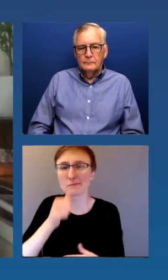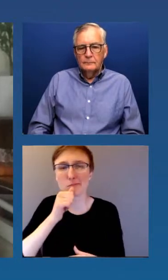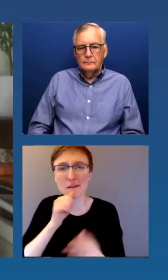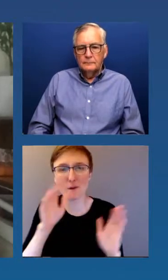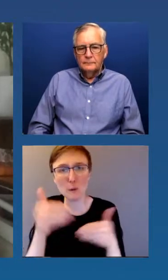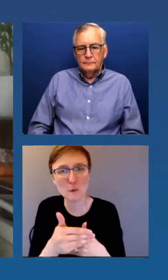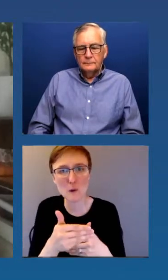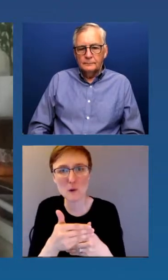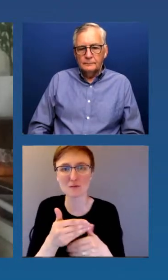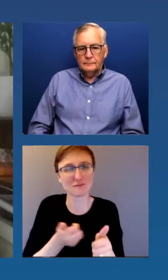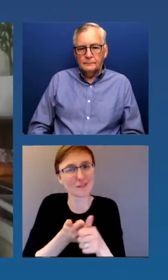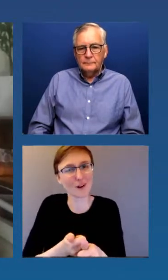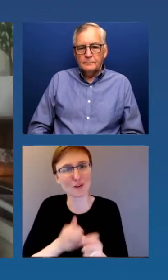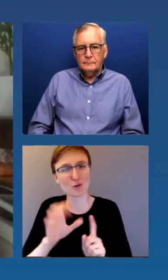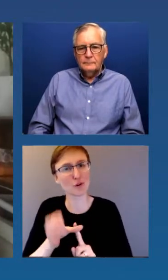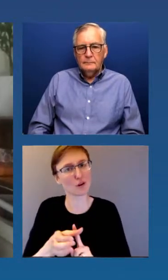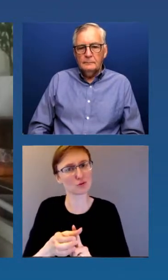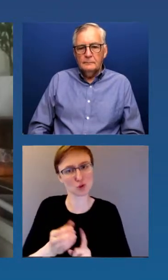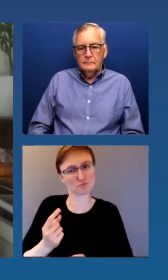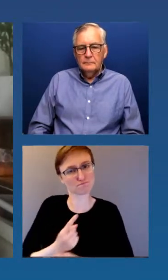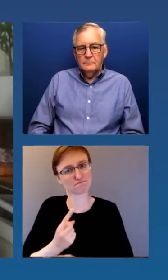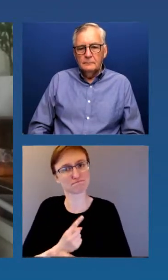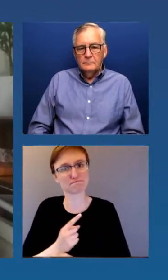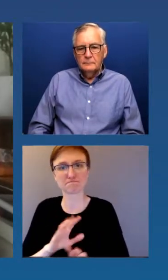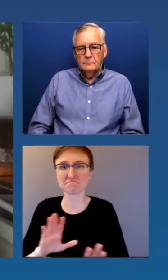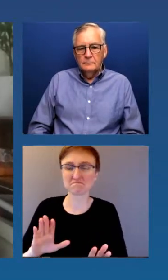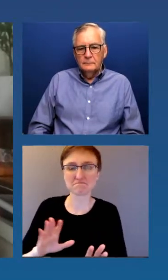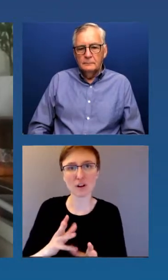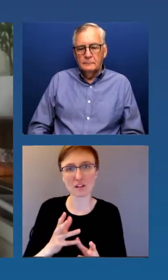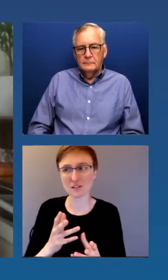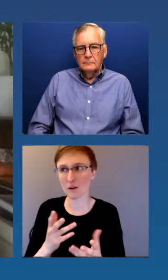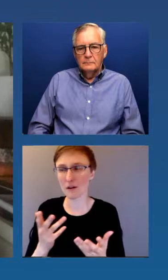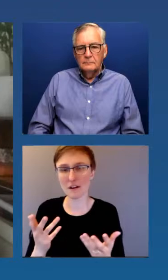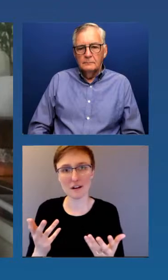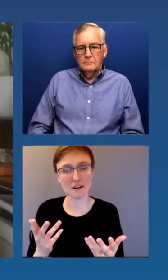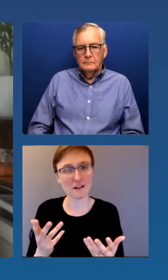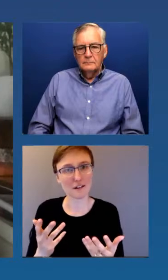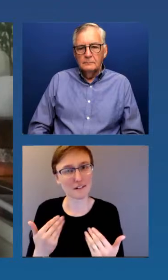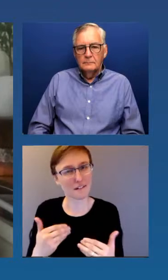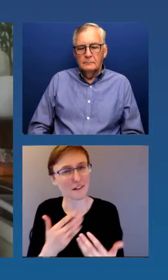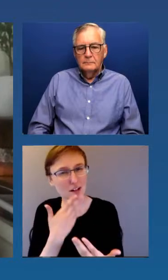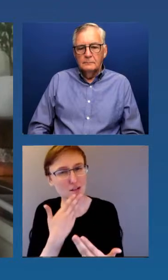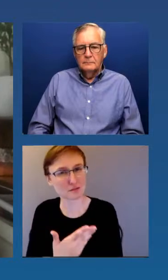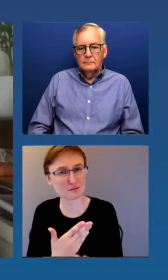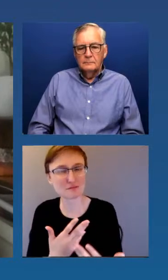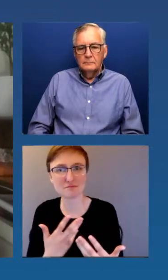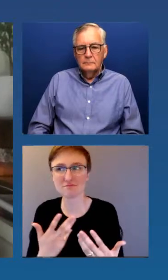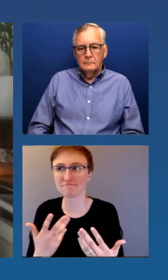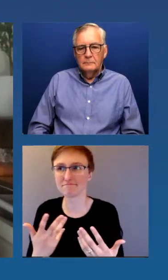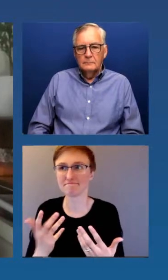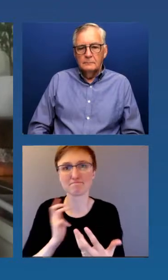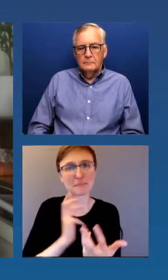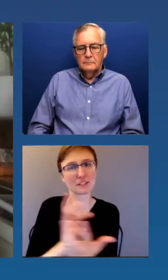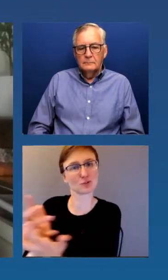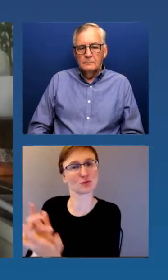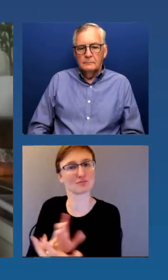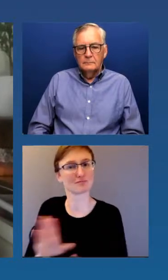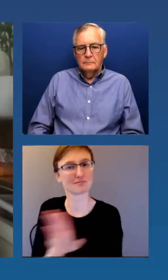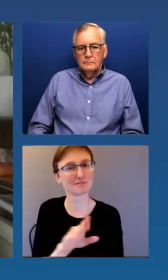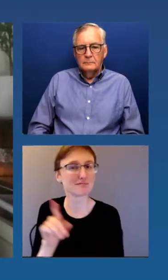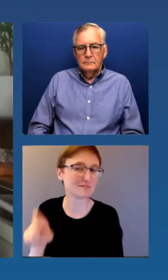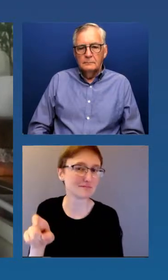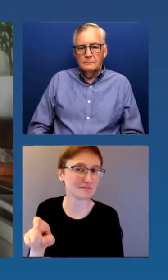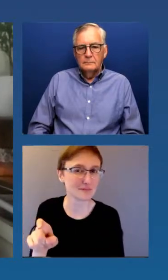was an issue. And it was really just being where our client base was and working with them